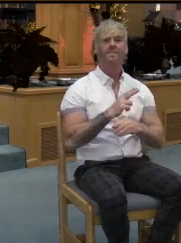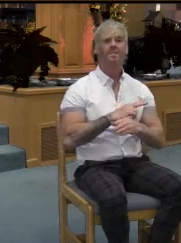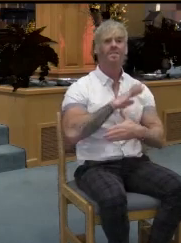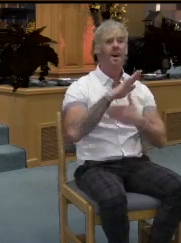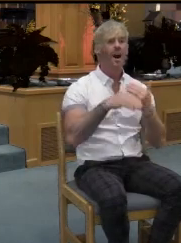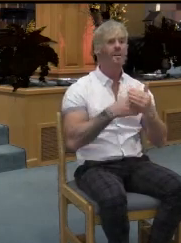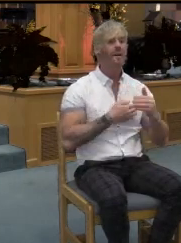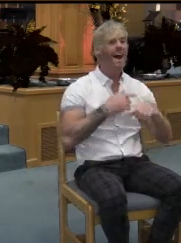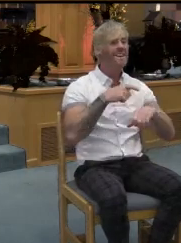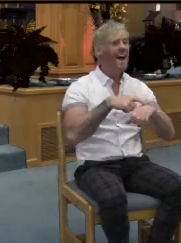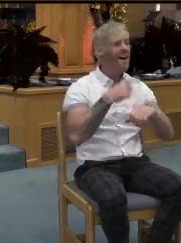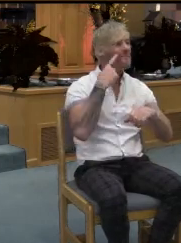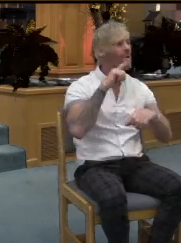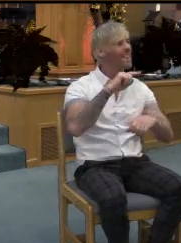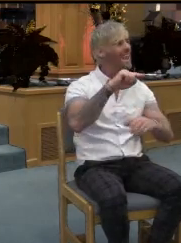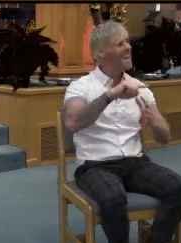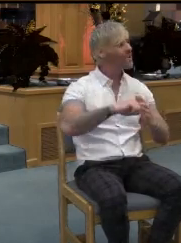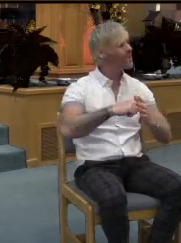introduction.